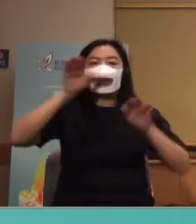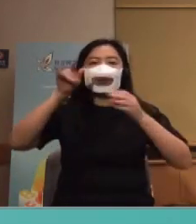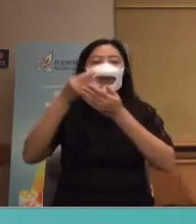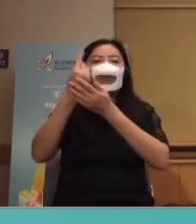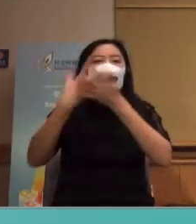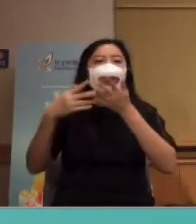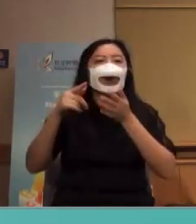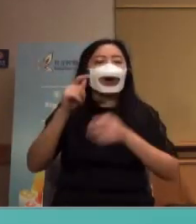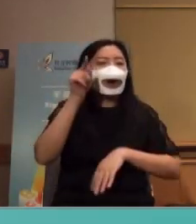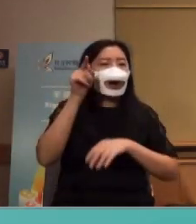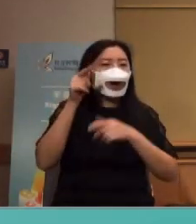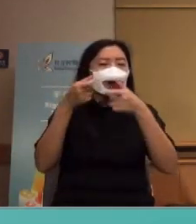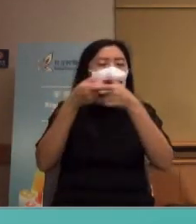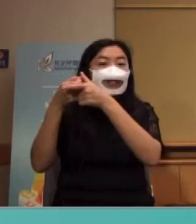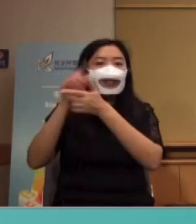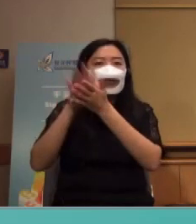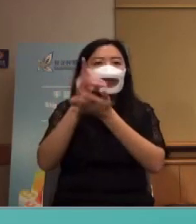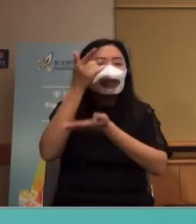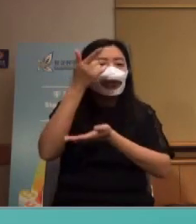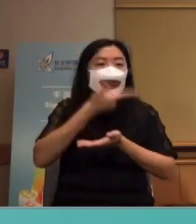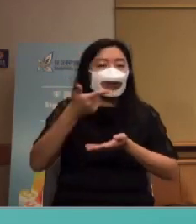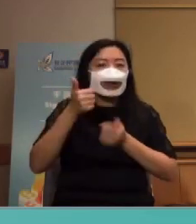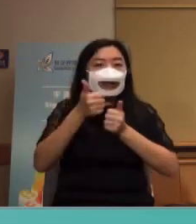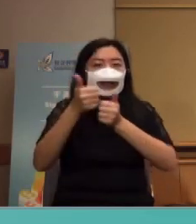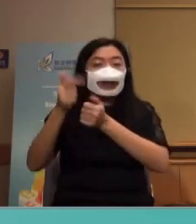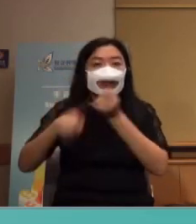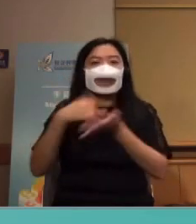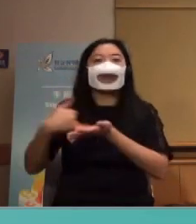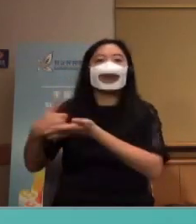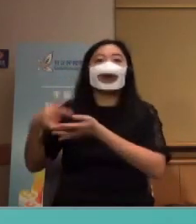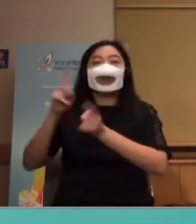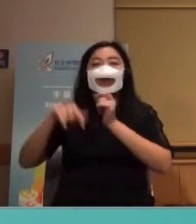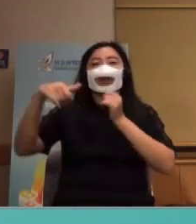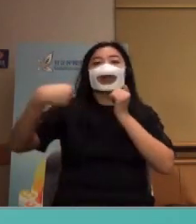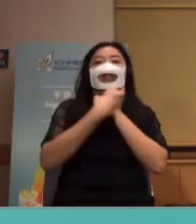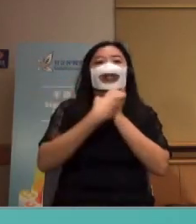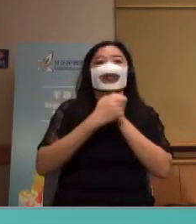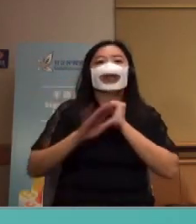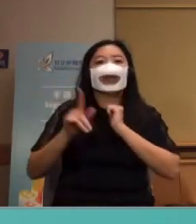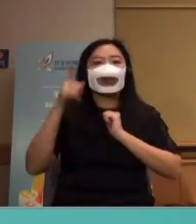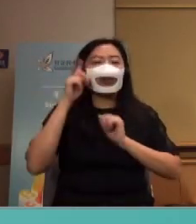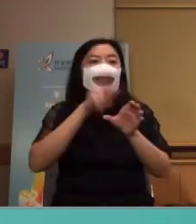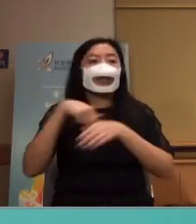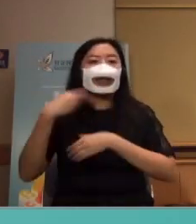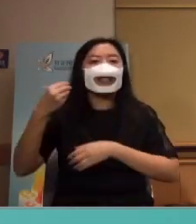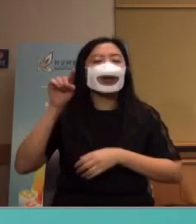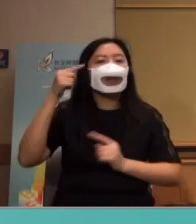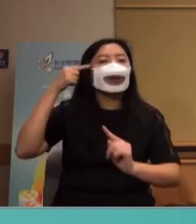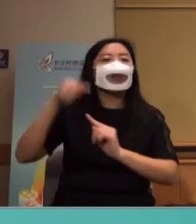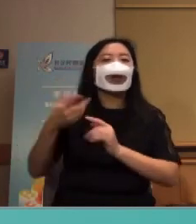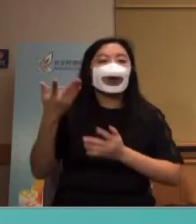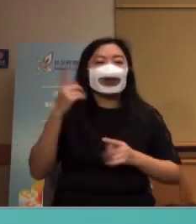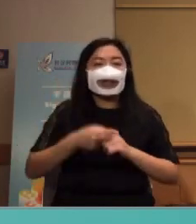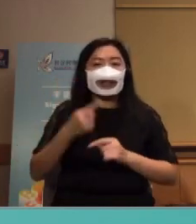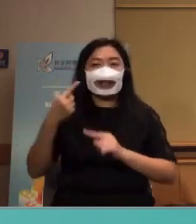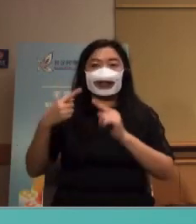and most of them are probably bots, right? So they're not real people. But then in terms of our project, we have advisors, we